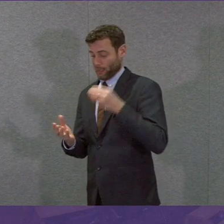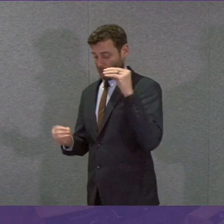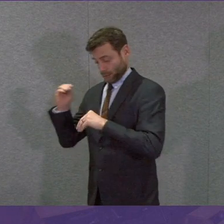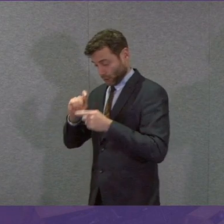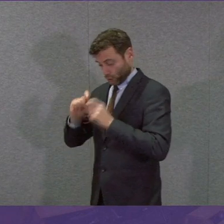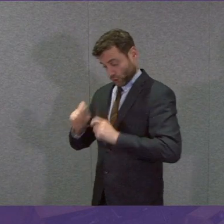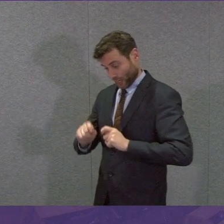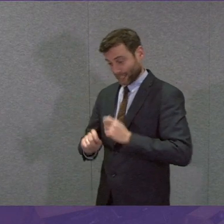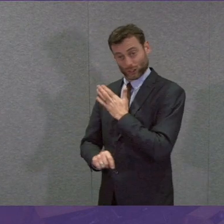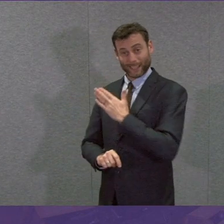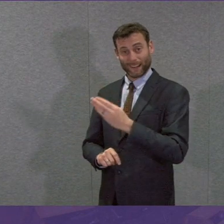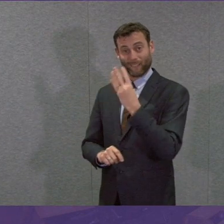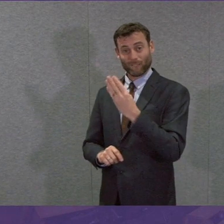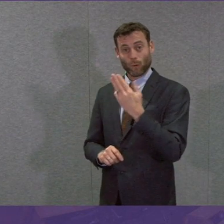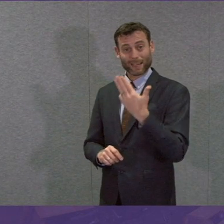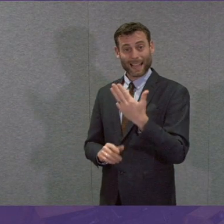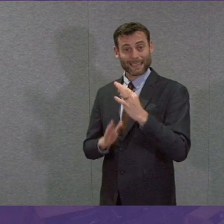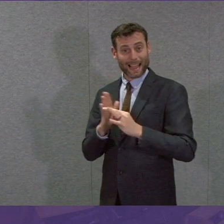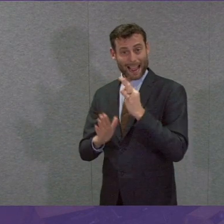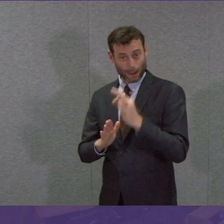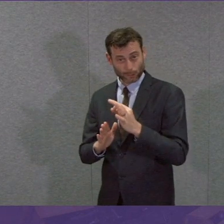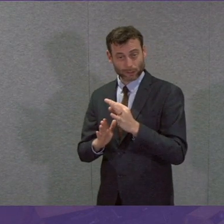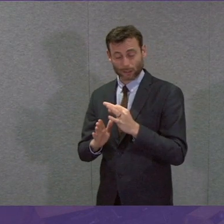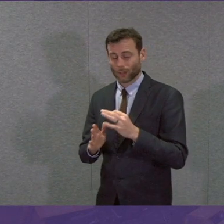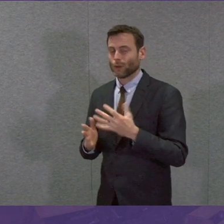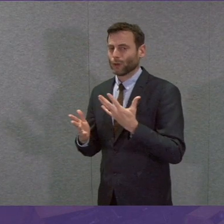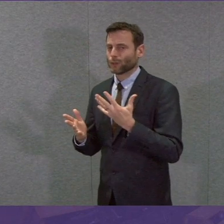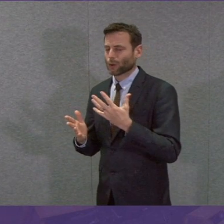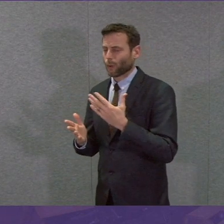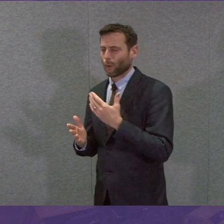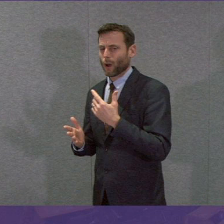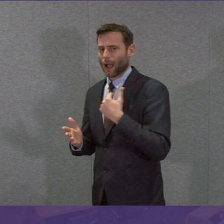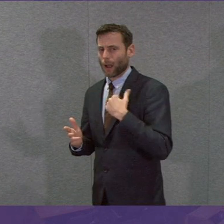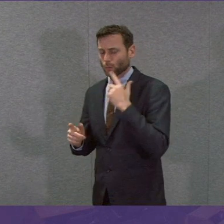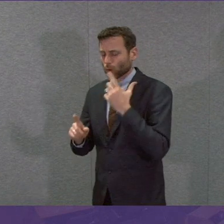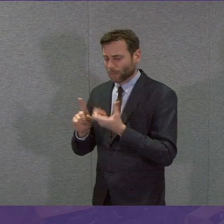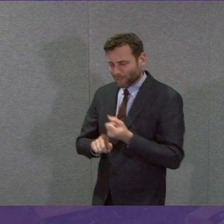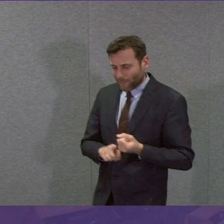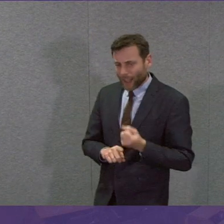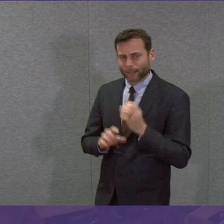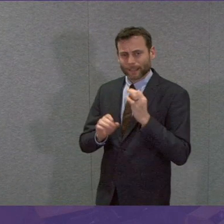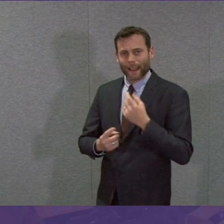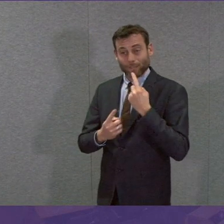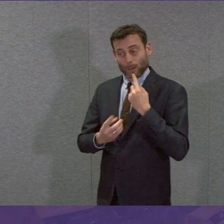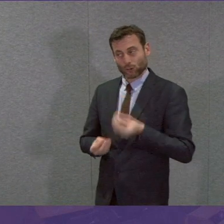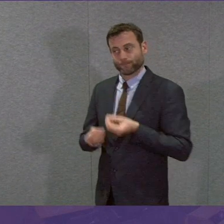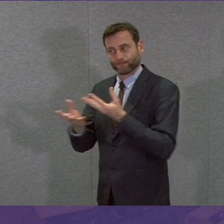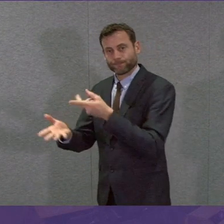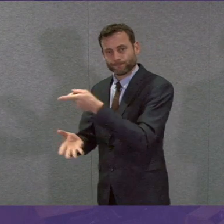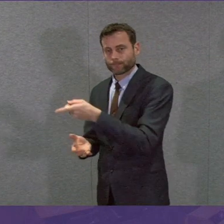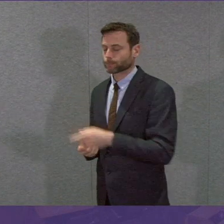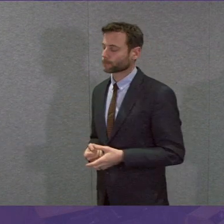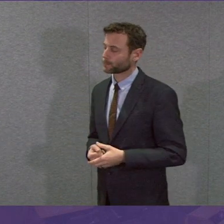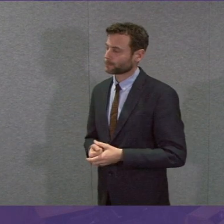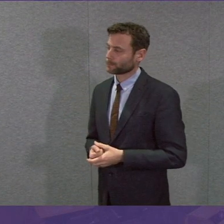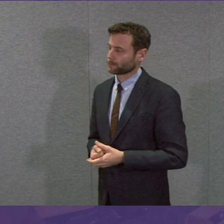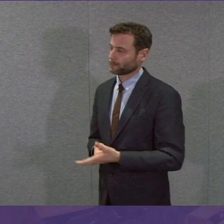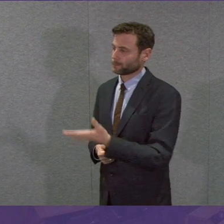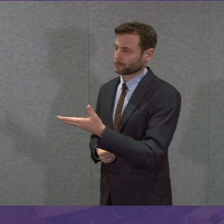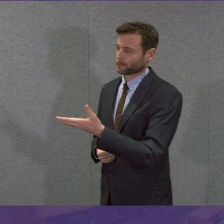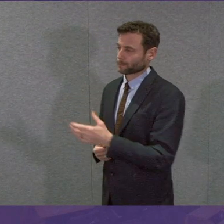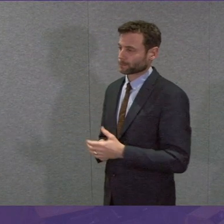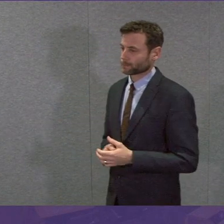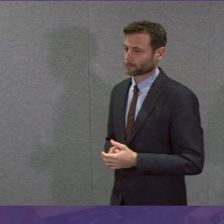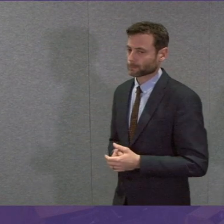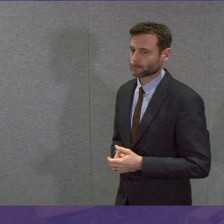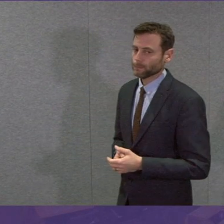operate. But of course, we will try and secure that information so that people have it. Monica Lennon, followed by Annabel Ewing. Thank